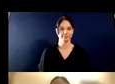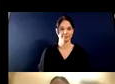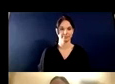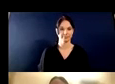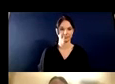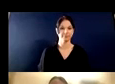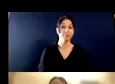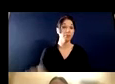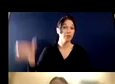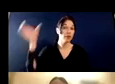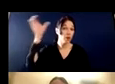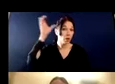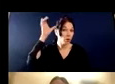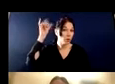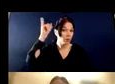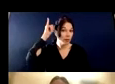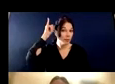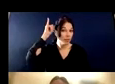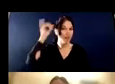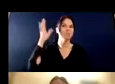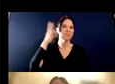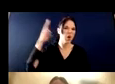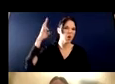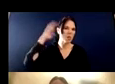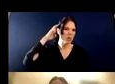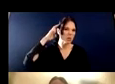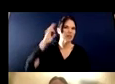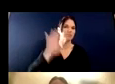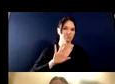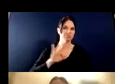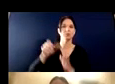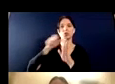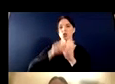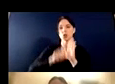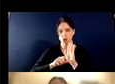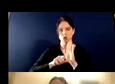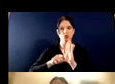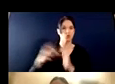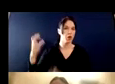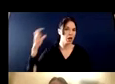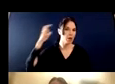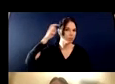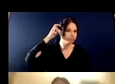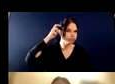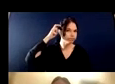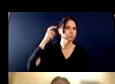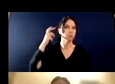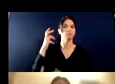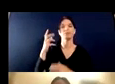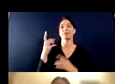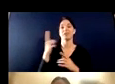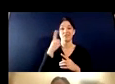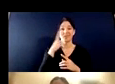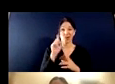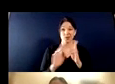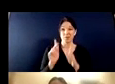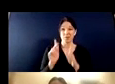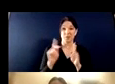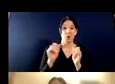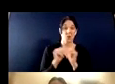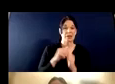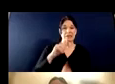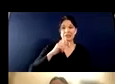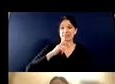A cochlear implant is a surgically implanted device for individuals with a severe to profound hearing